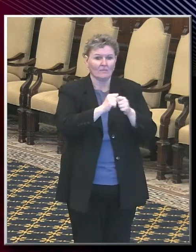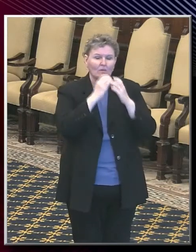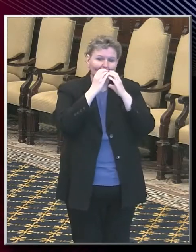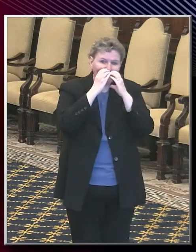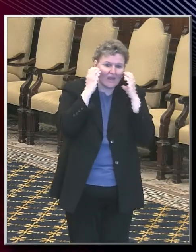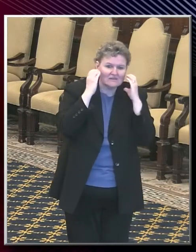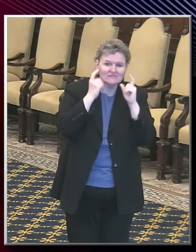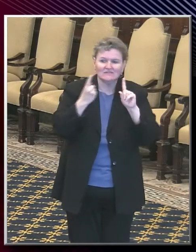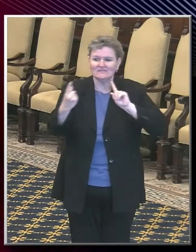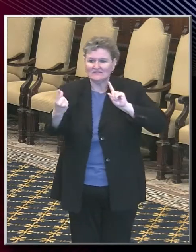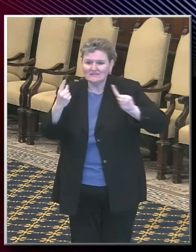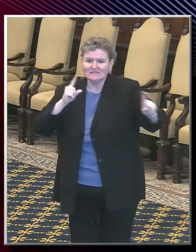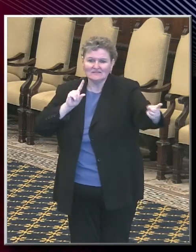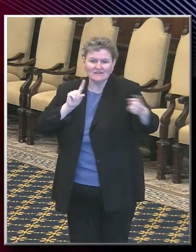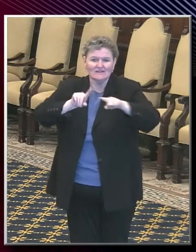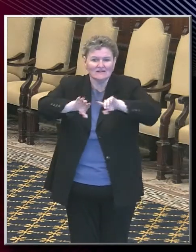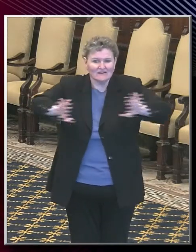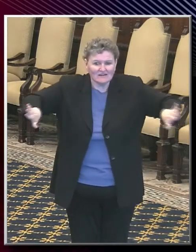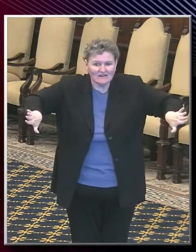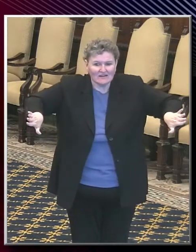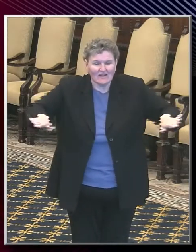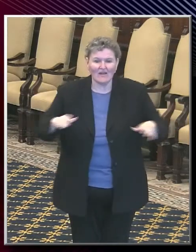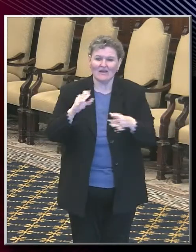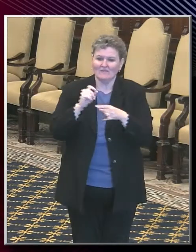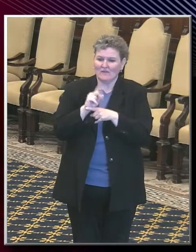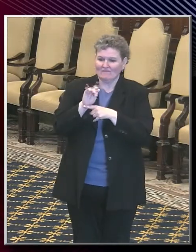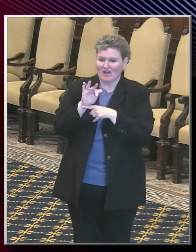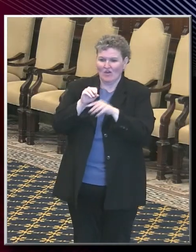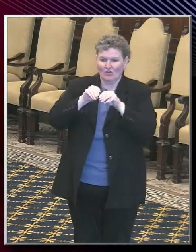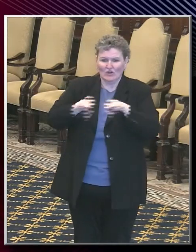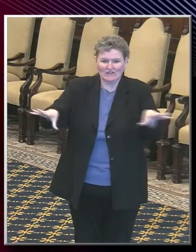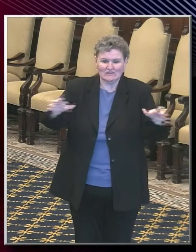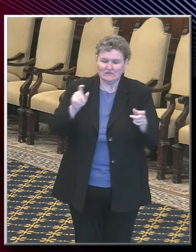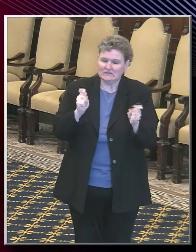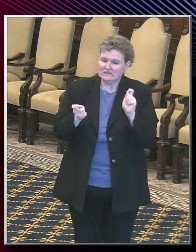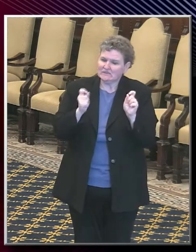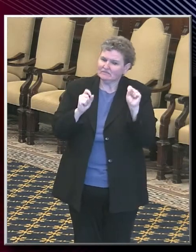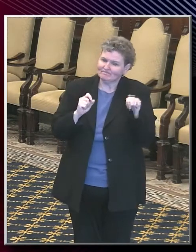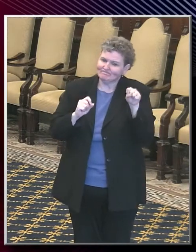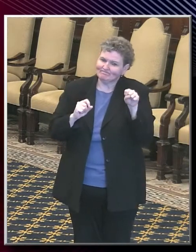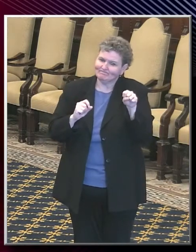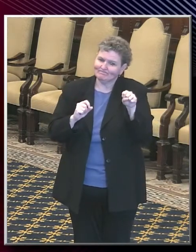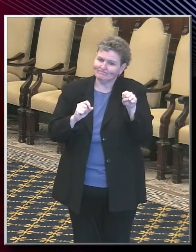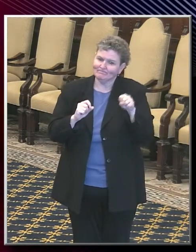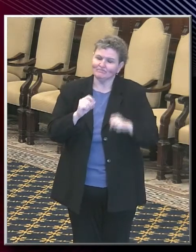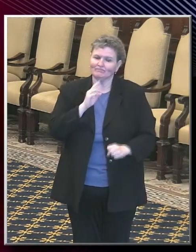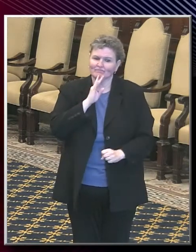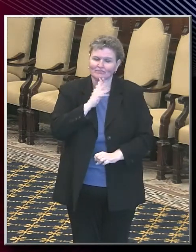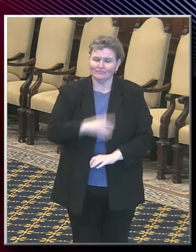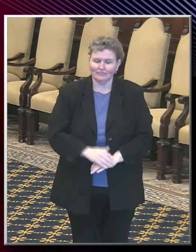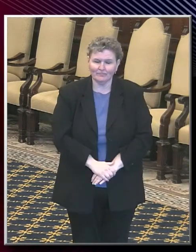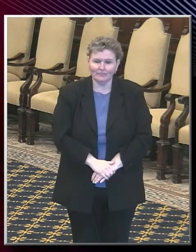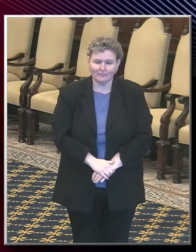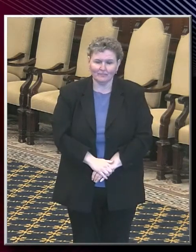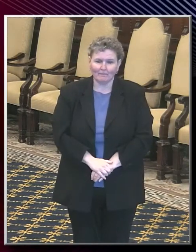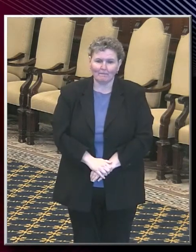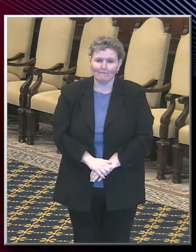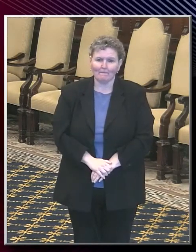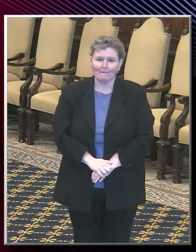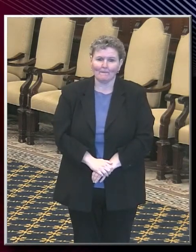can be run in a certain day. So that's what's prevented us. So those are gradually getting better. We have achieved a lot now to get more than